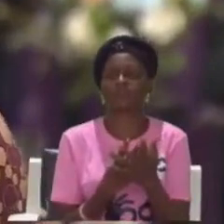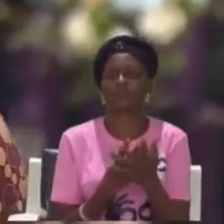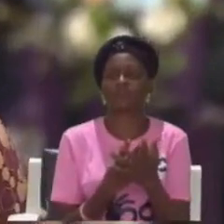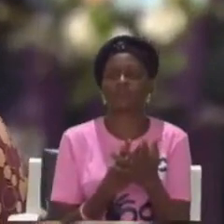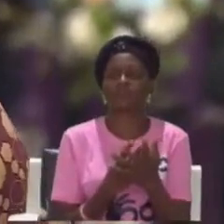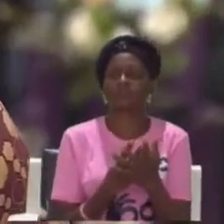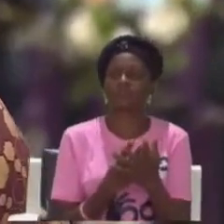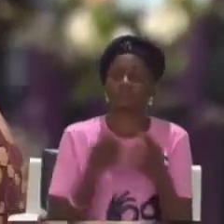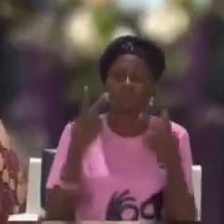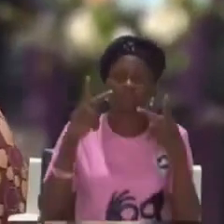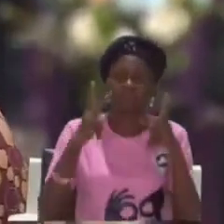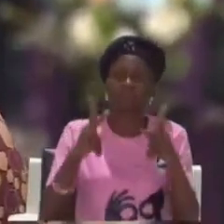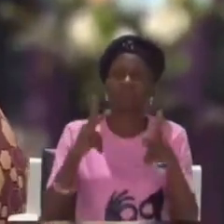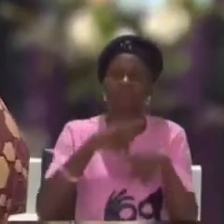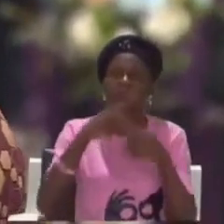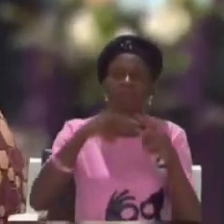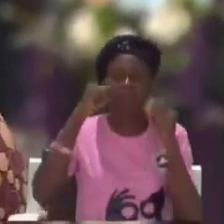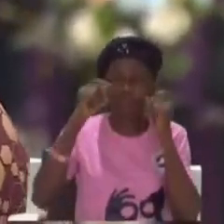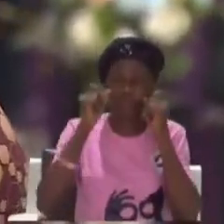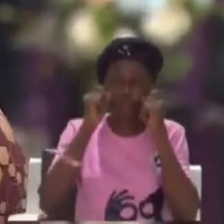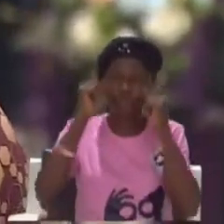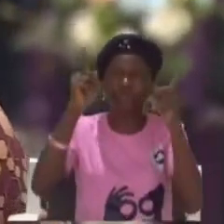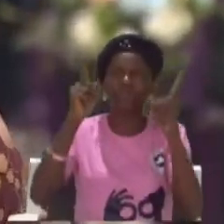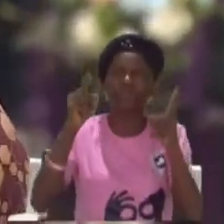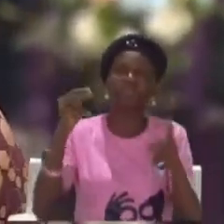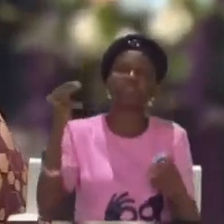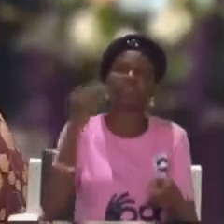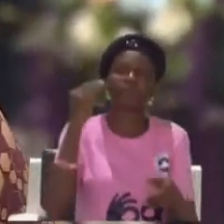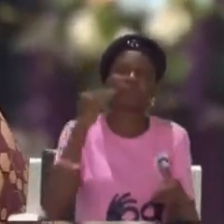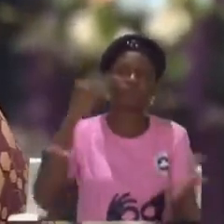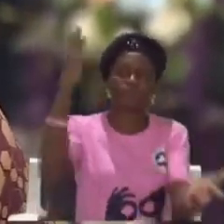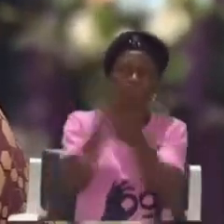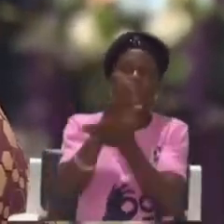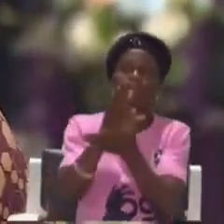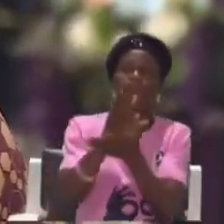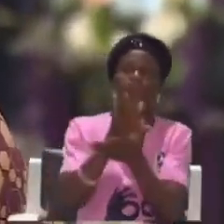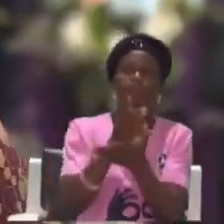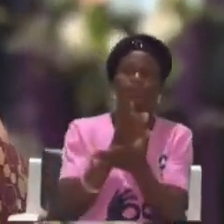Lo and behold, when she woke up, the flow, the blood stopped.